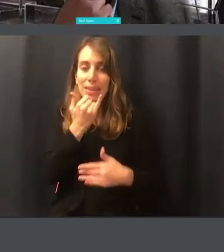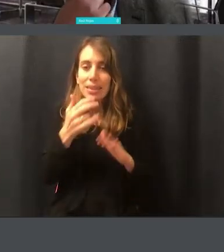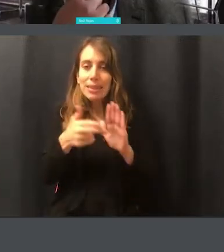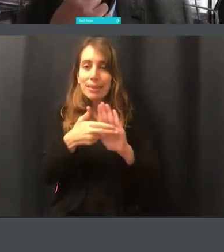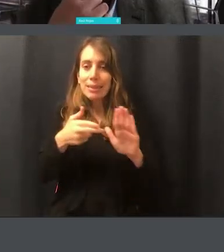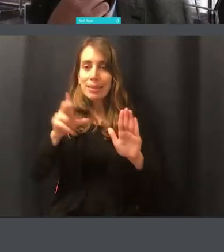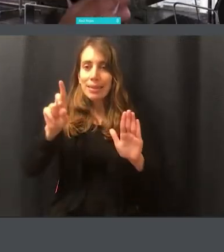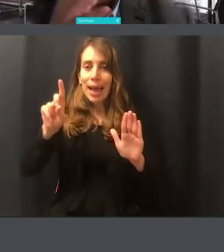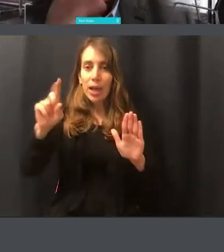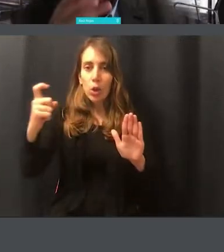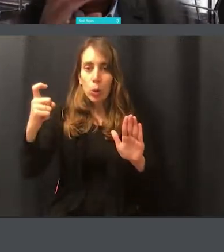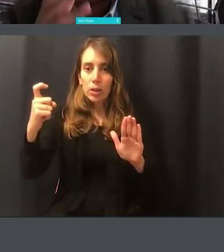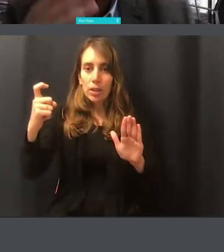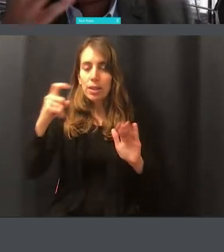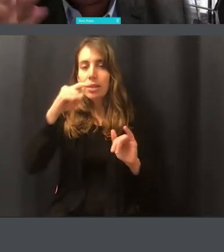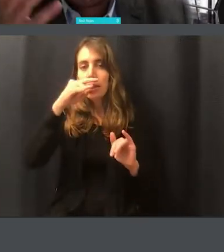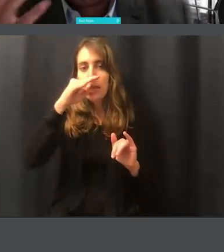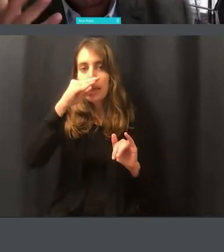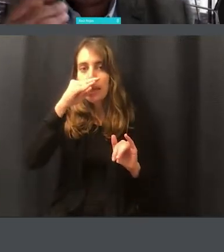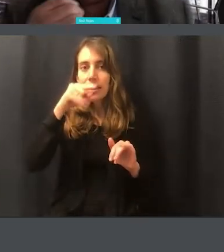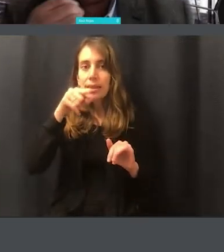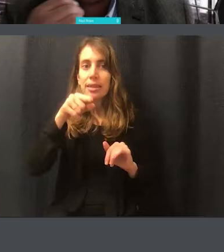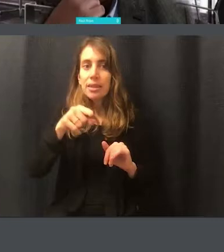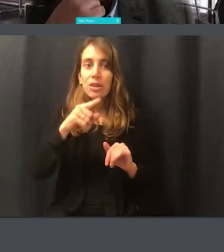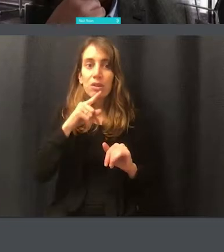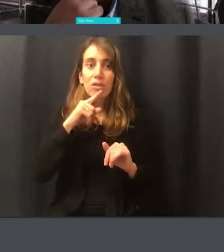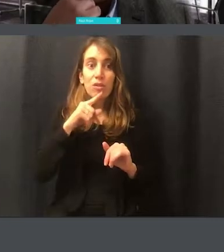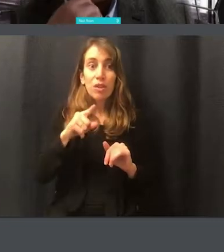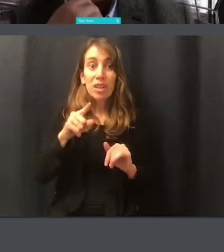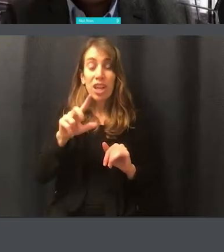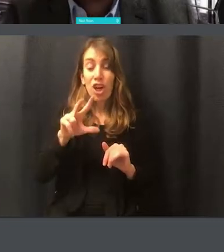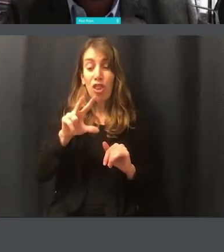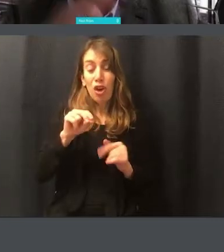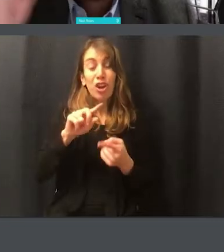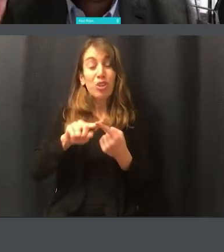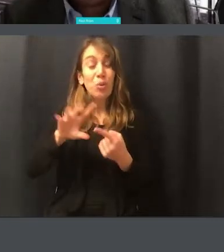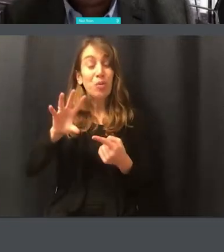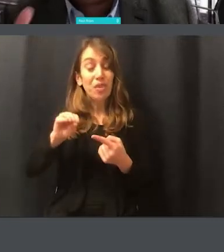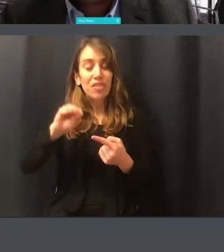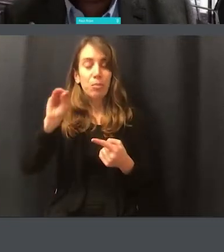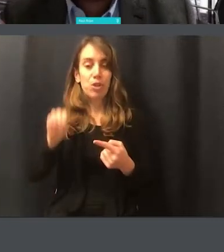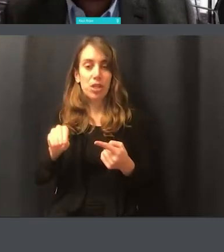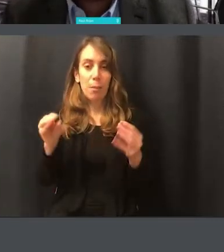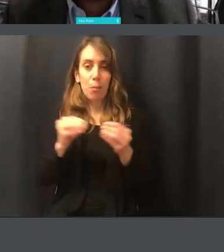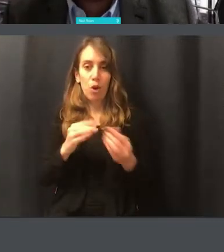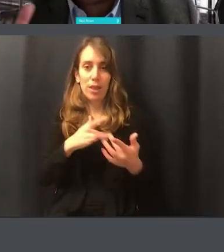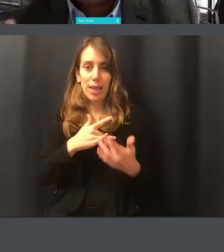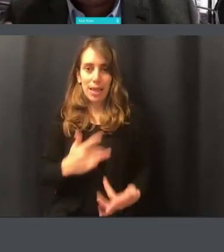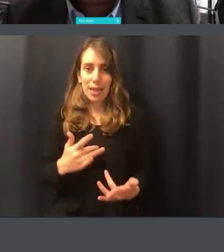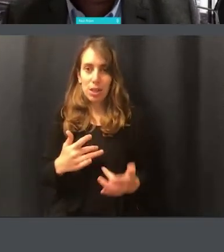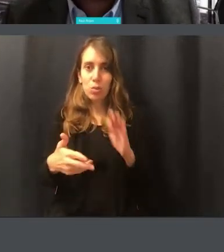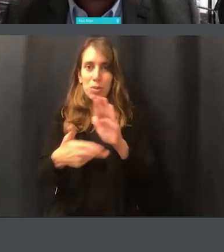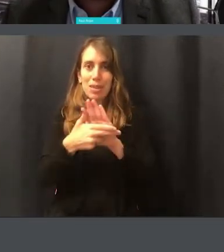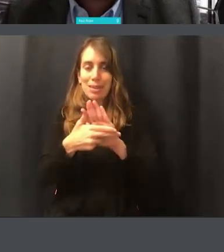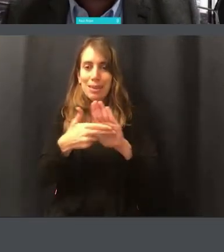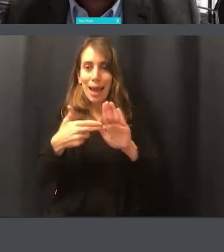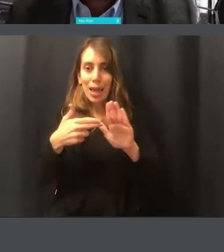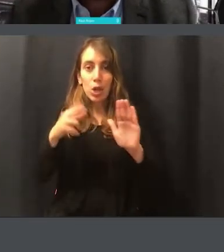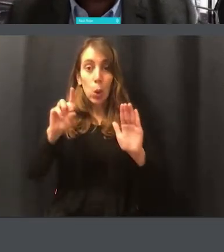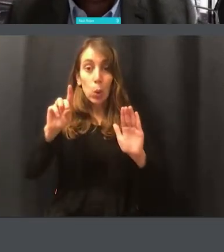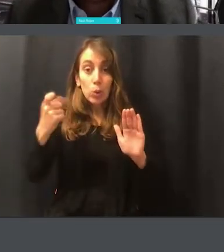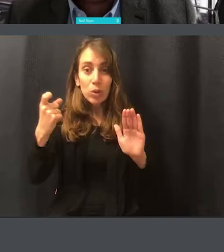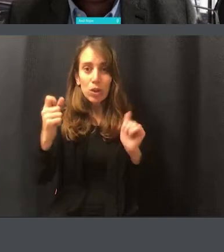kids, right? About 30 to 50% more likely than non-ELs to be diagnosed with different kinds of disabilities, but especially language